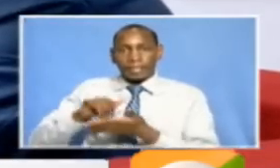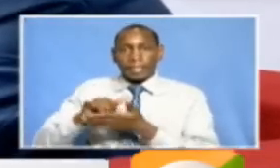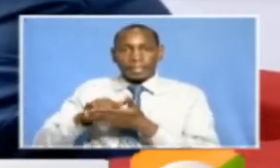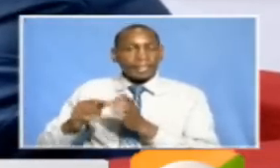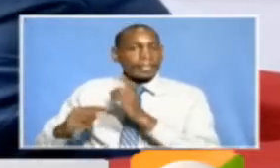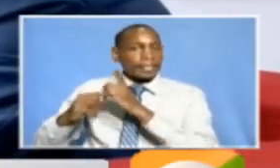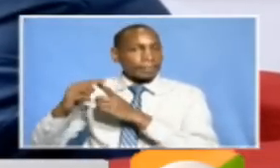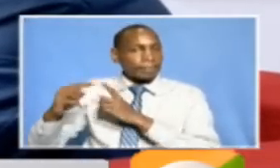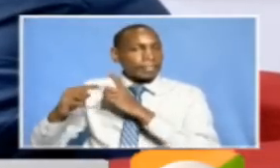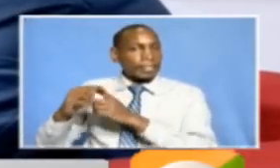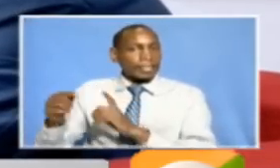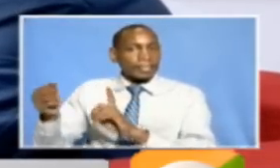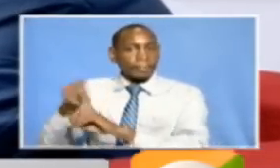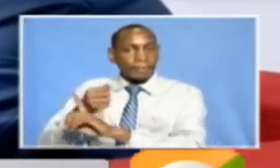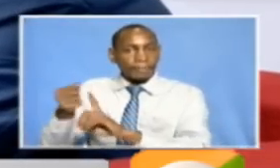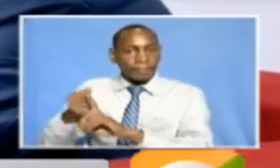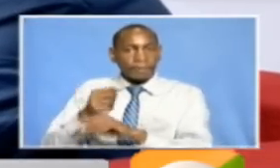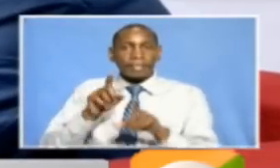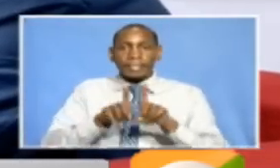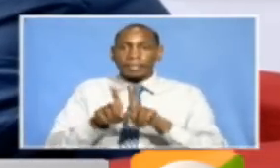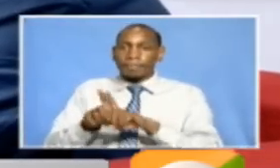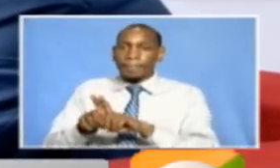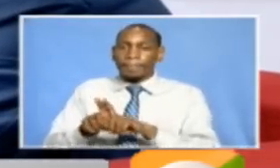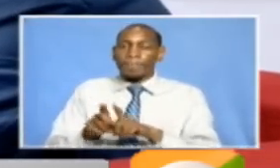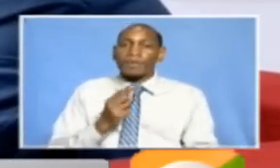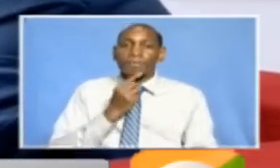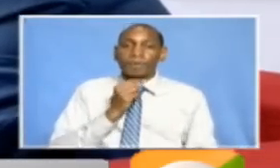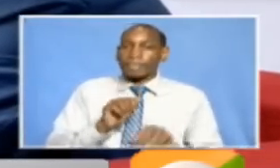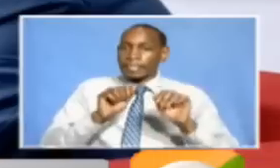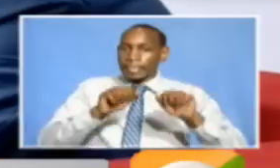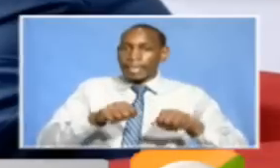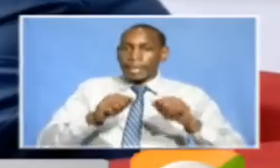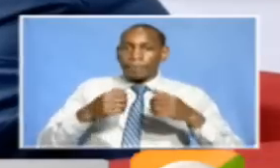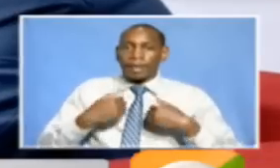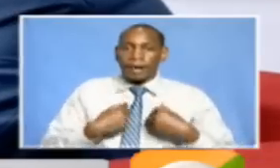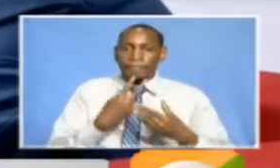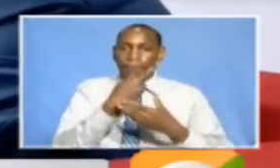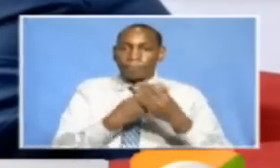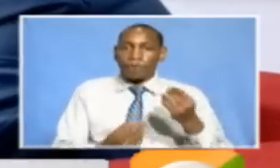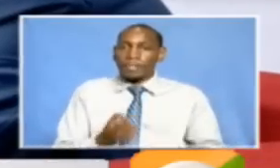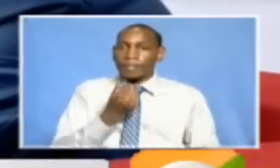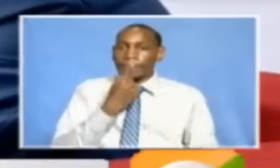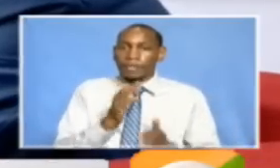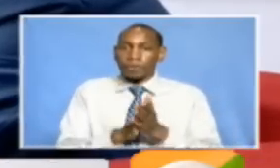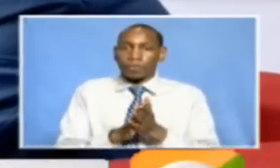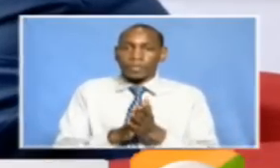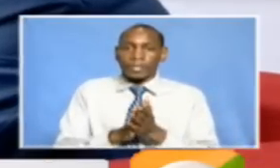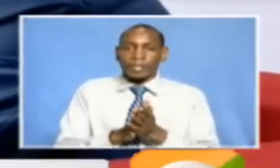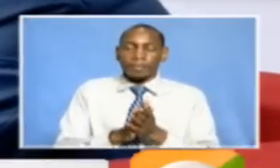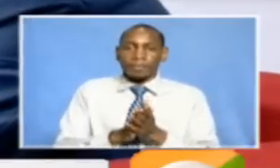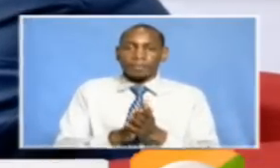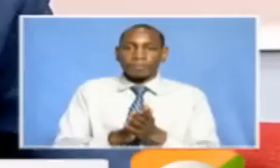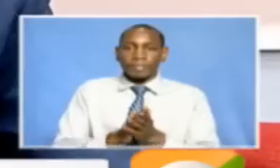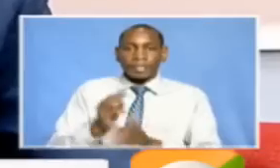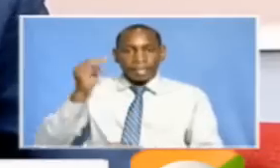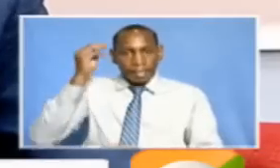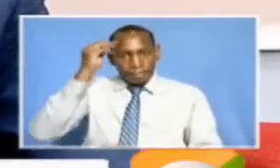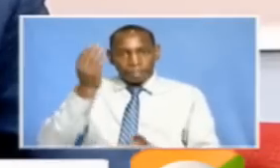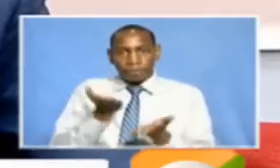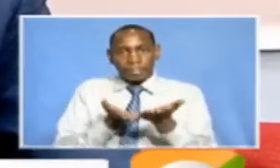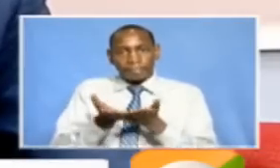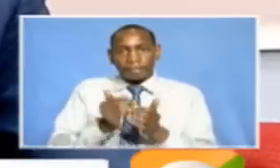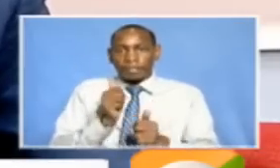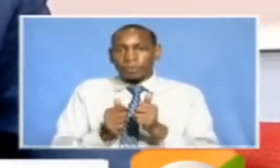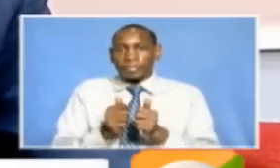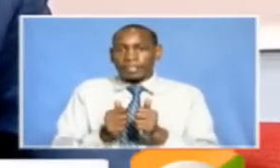experiences violence. And that way they are able to go through both the medical as well as the psychological services that are